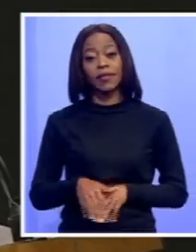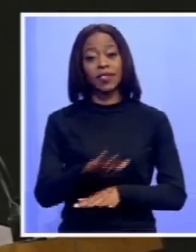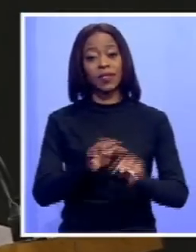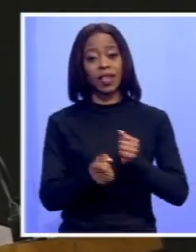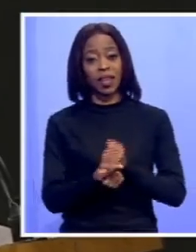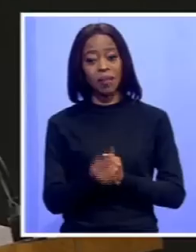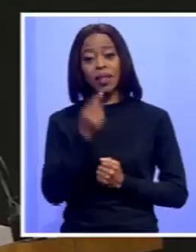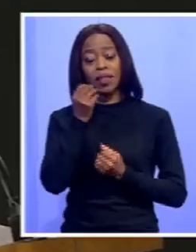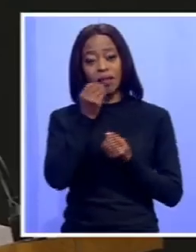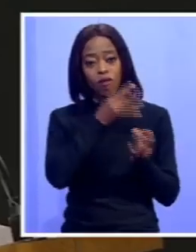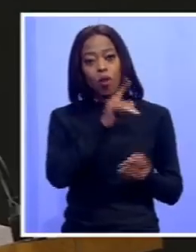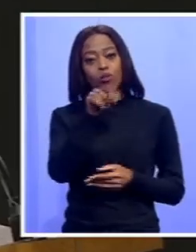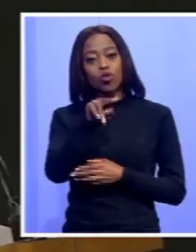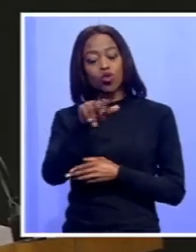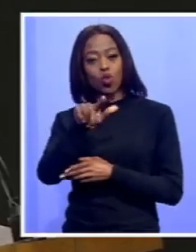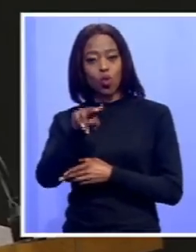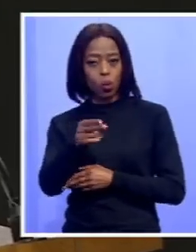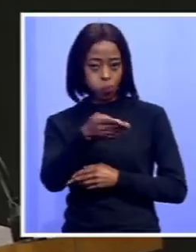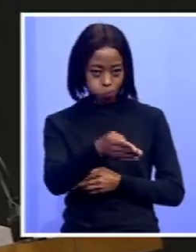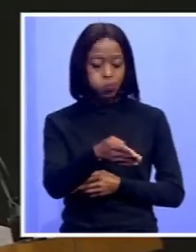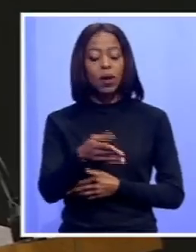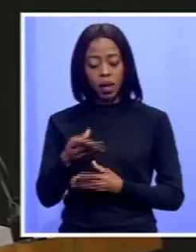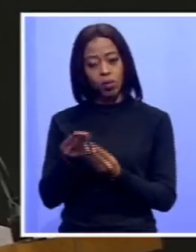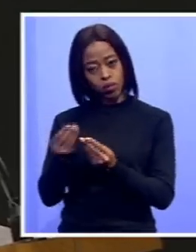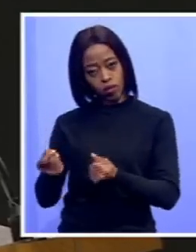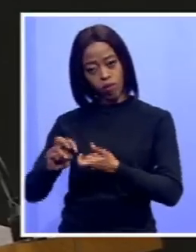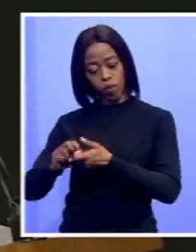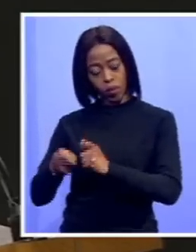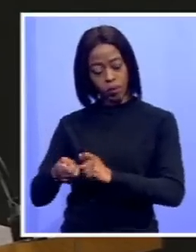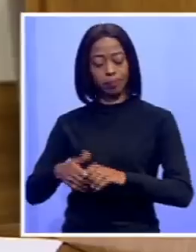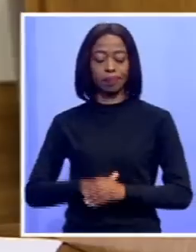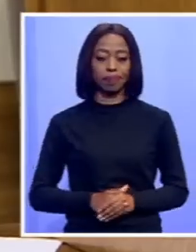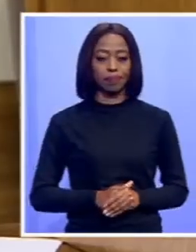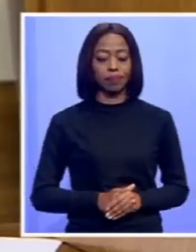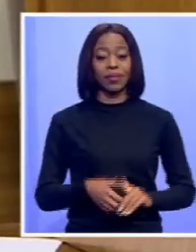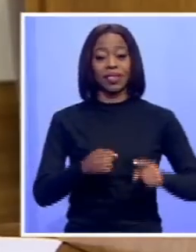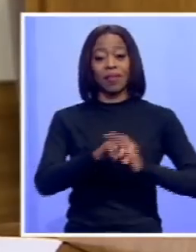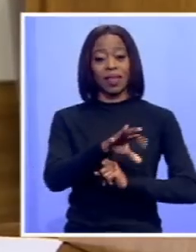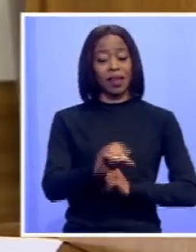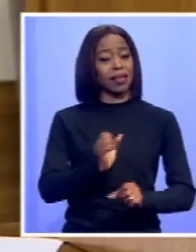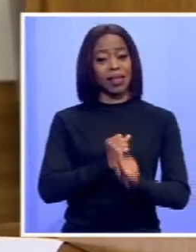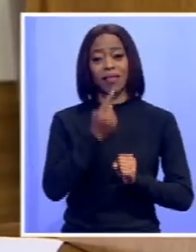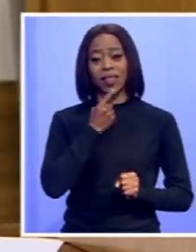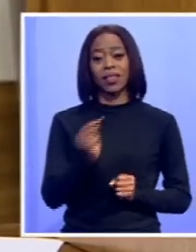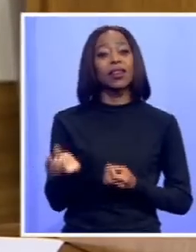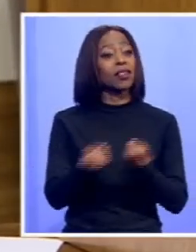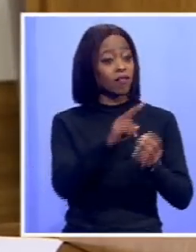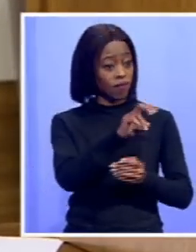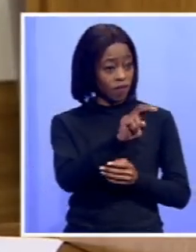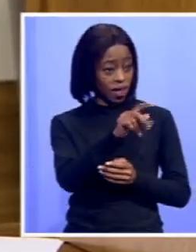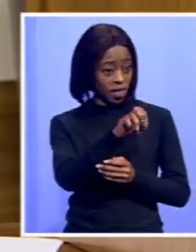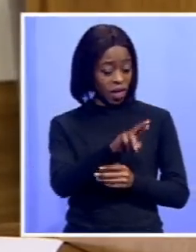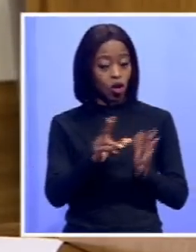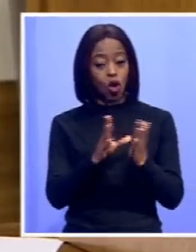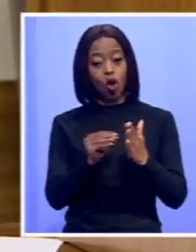General Zulu was there and that she had taken control of the situation. Sub 30, he had not mentioned that he had given Colonel Venter a copy of the video in